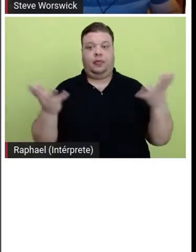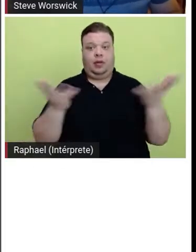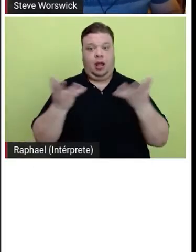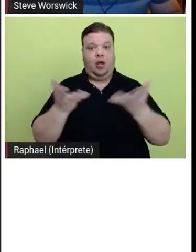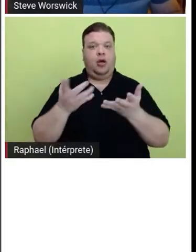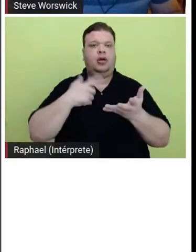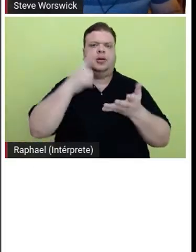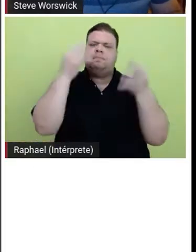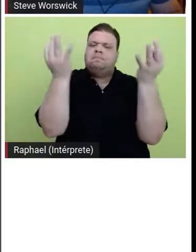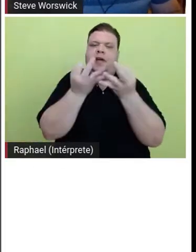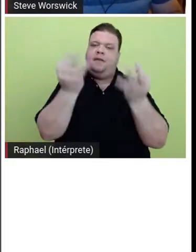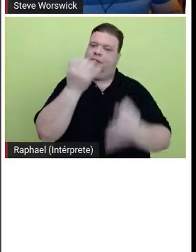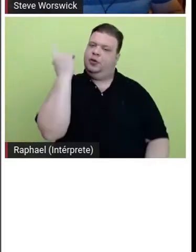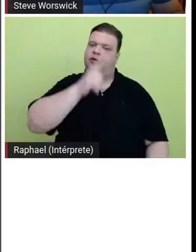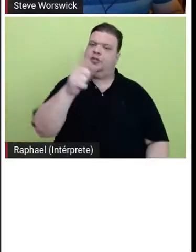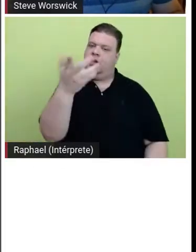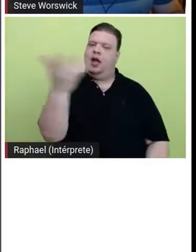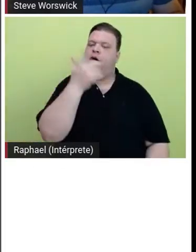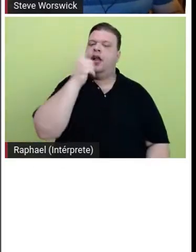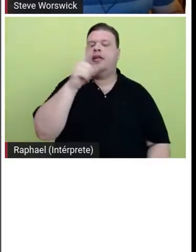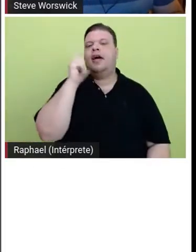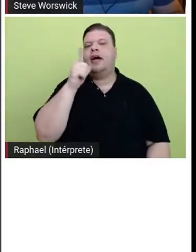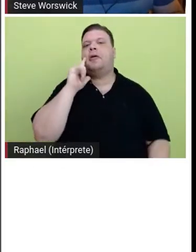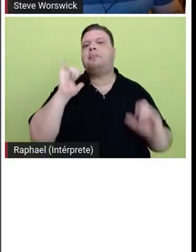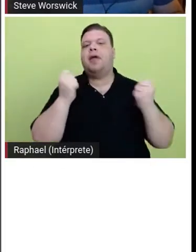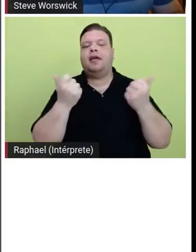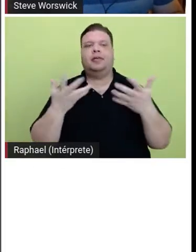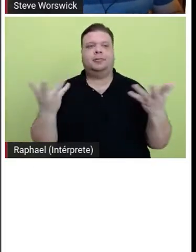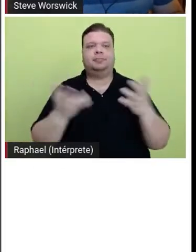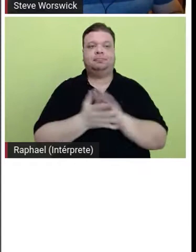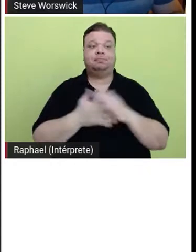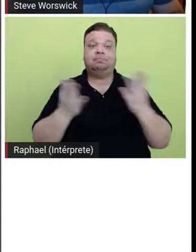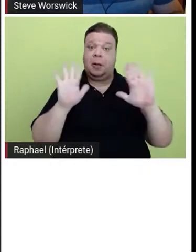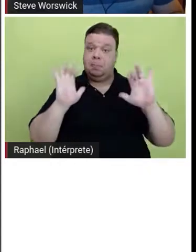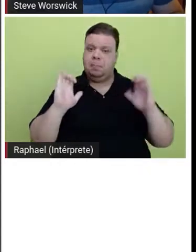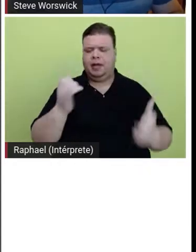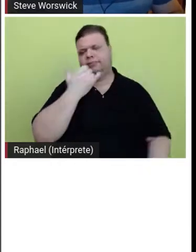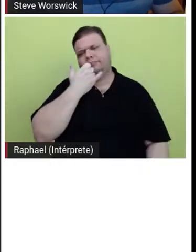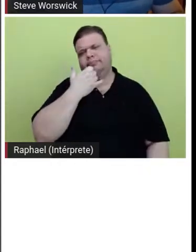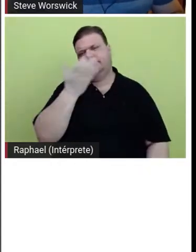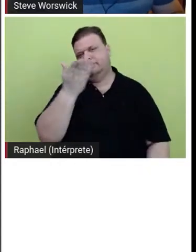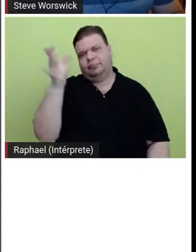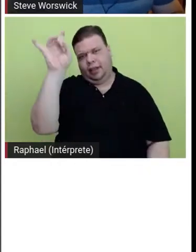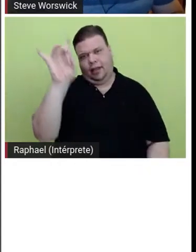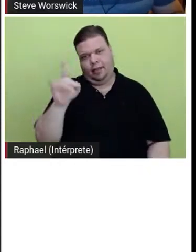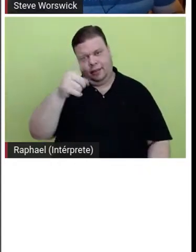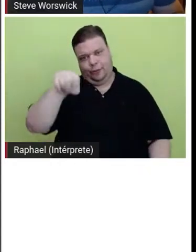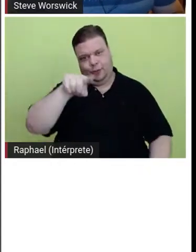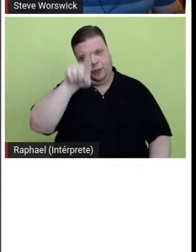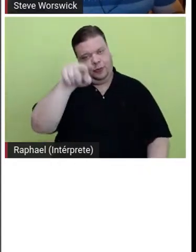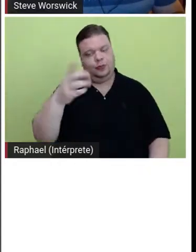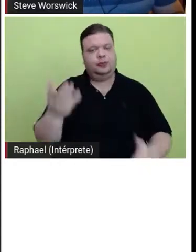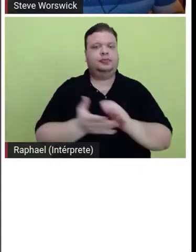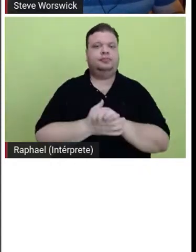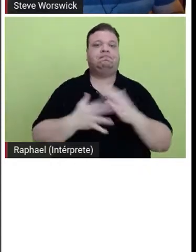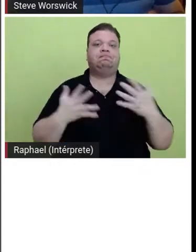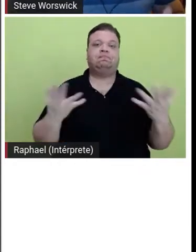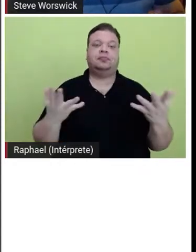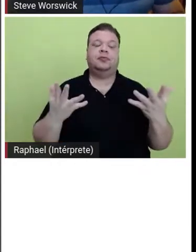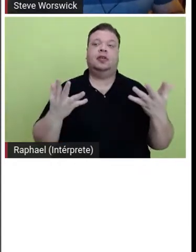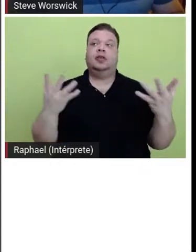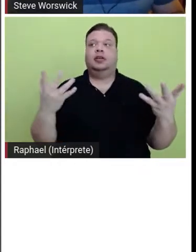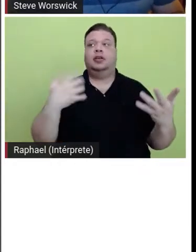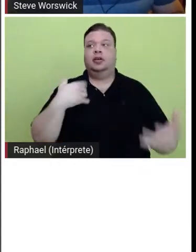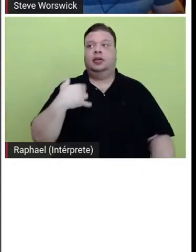Kooky chatbot, which is widely regarded as being the world's most human-like conversational AI. So